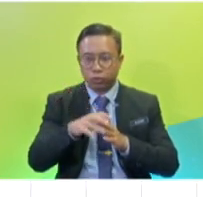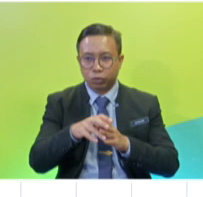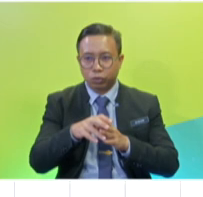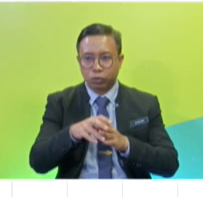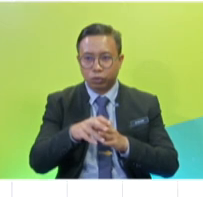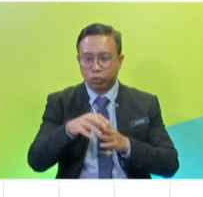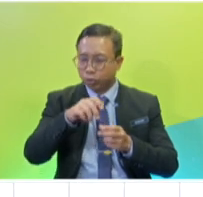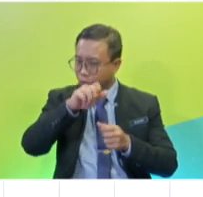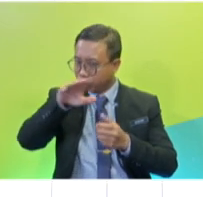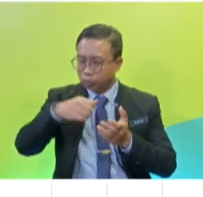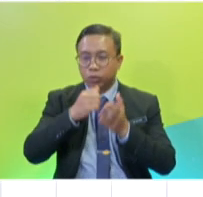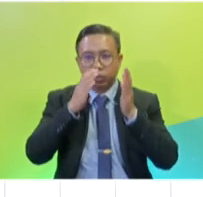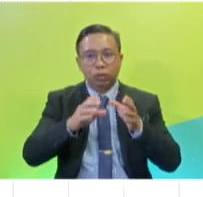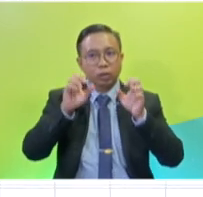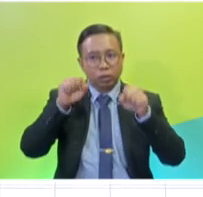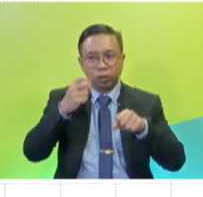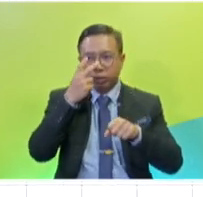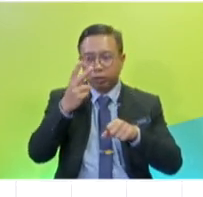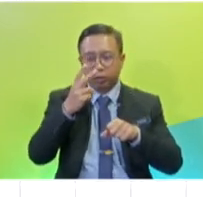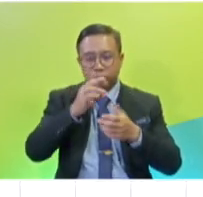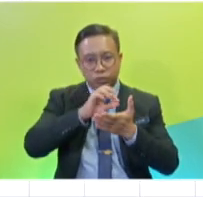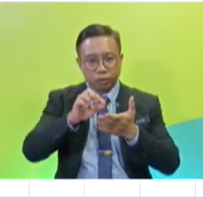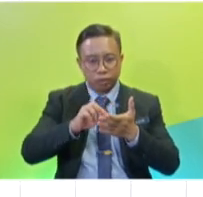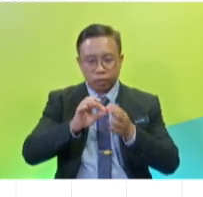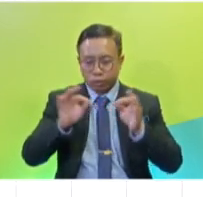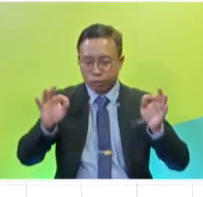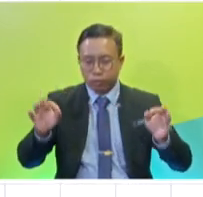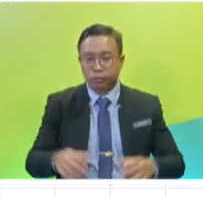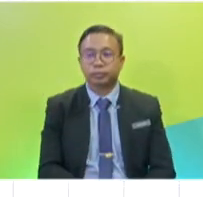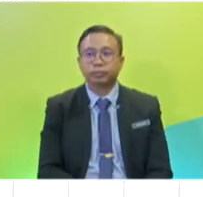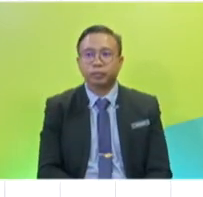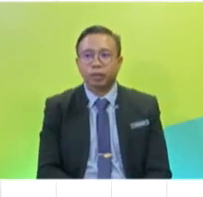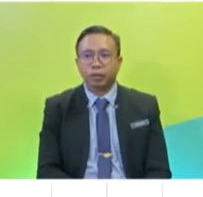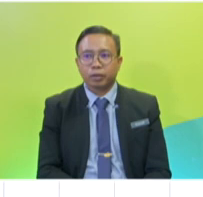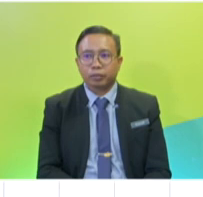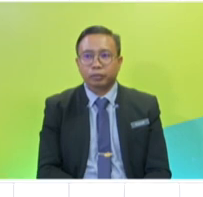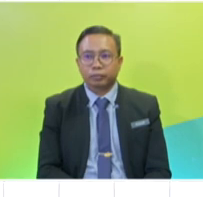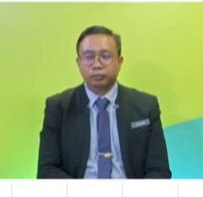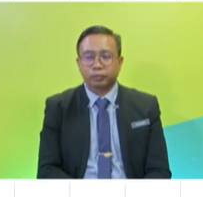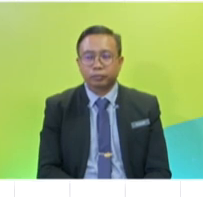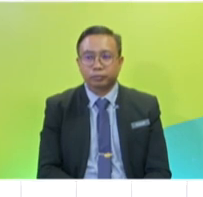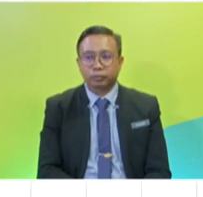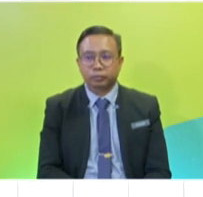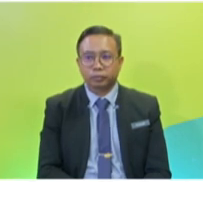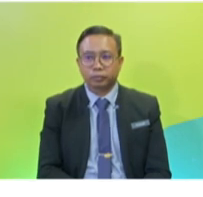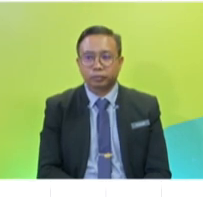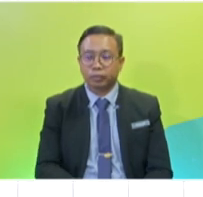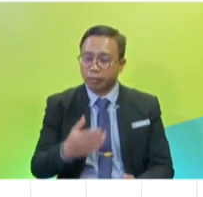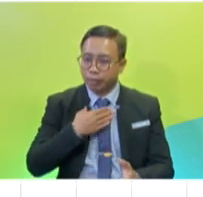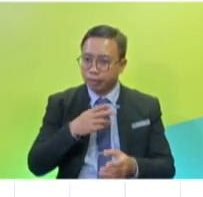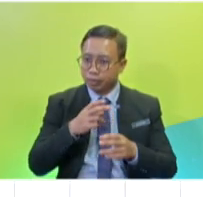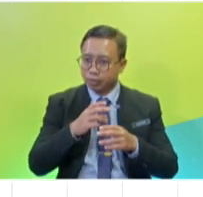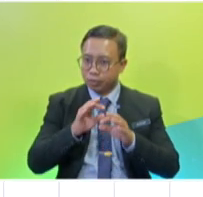that everyone sees your sentence? Okay, now read it out. My sentence